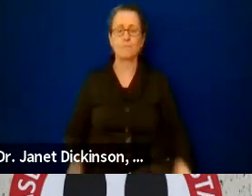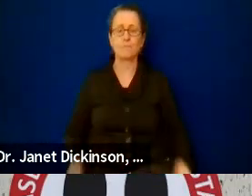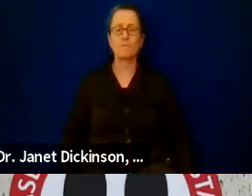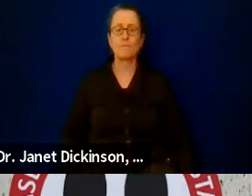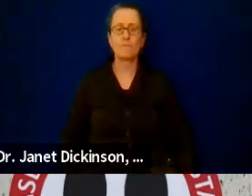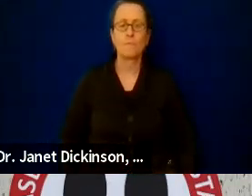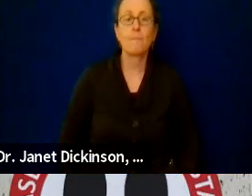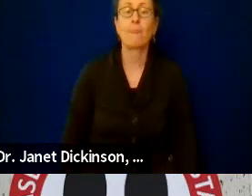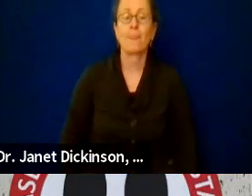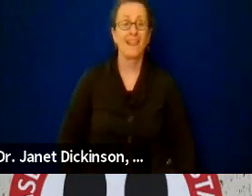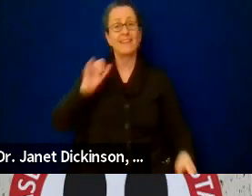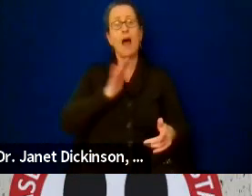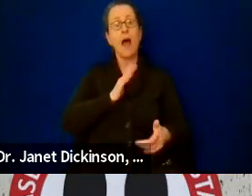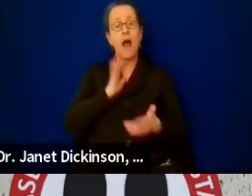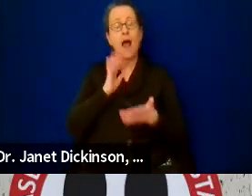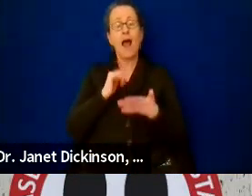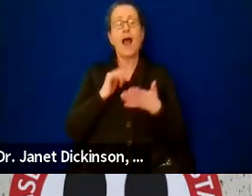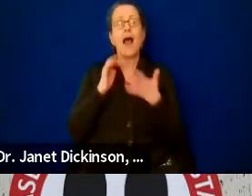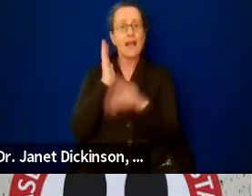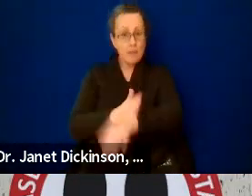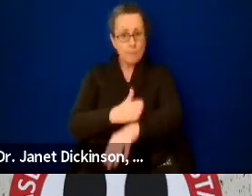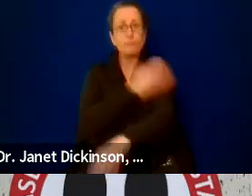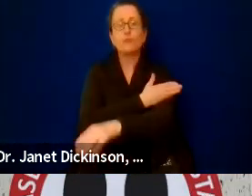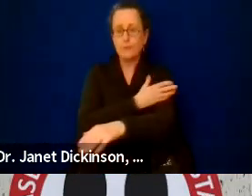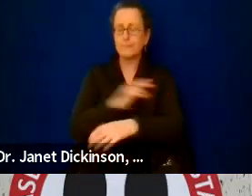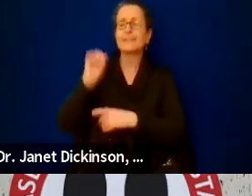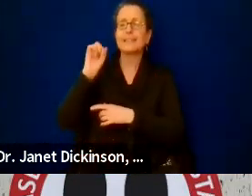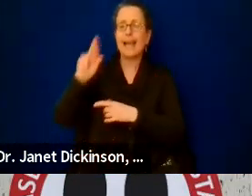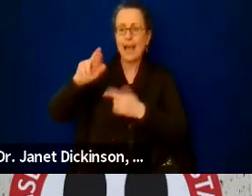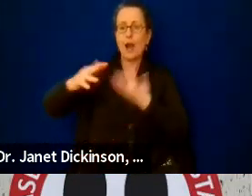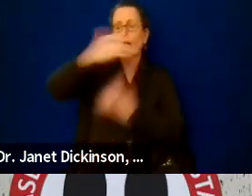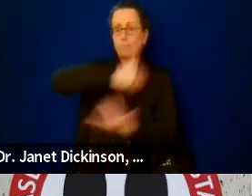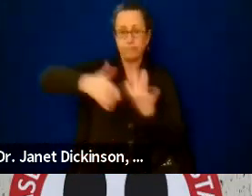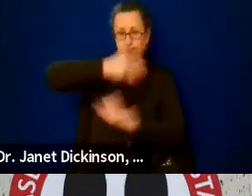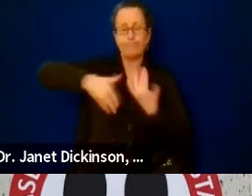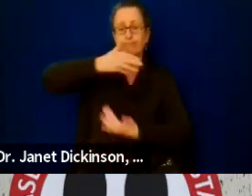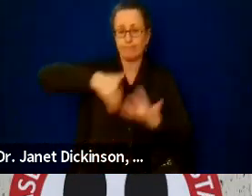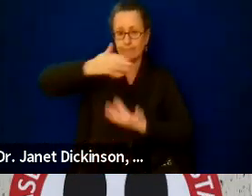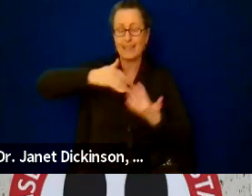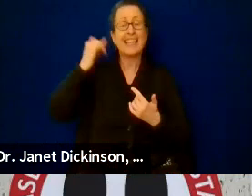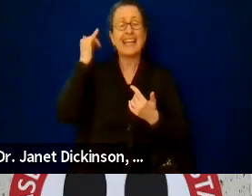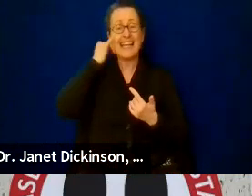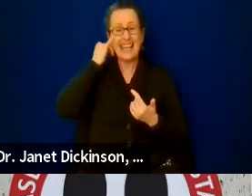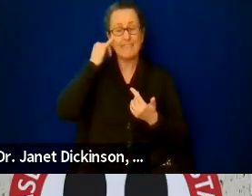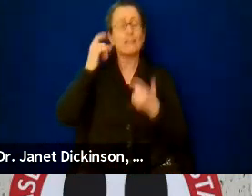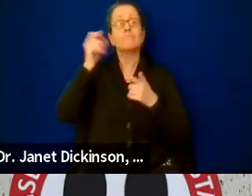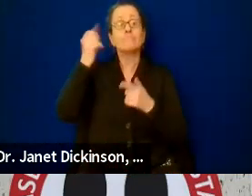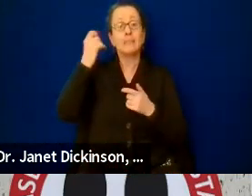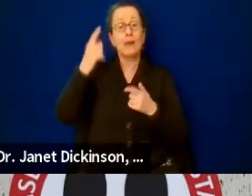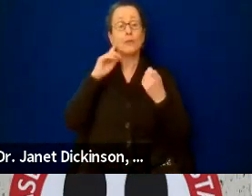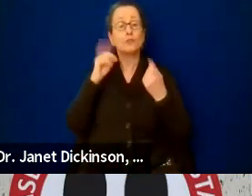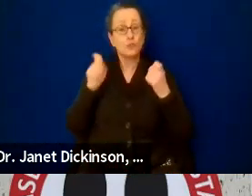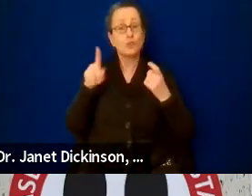and ventilation systems. But where the air exchange does not quite meet the standard of 6 changes